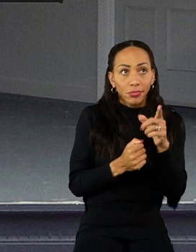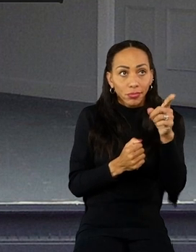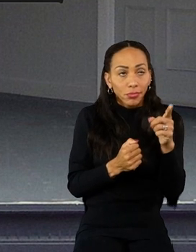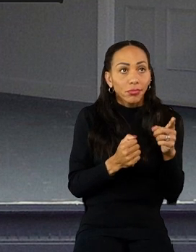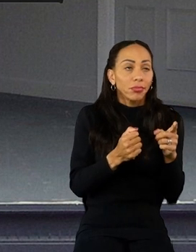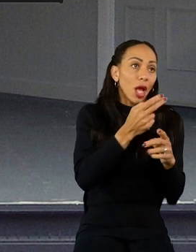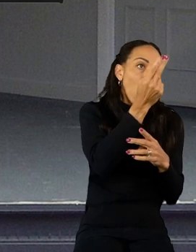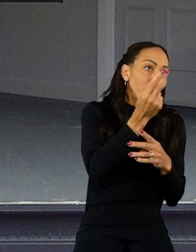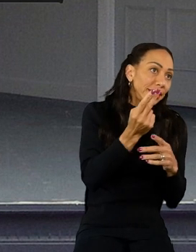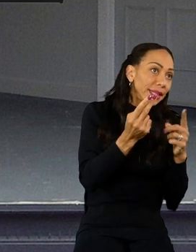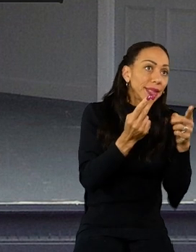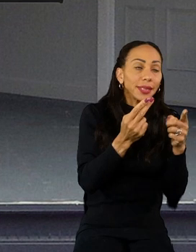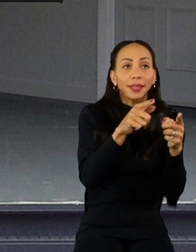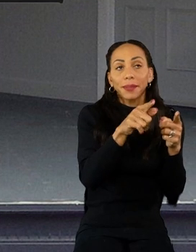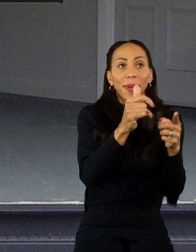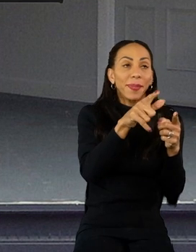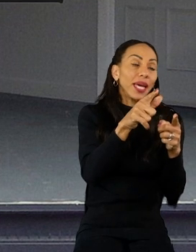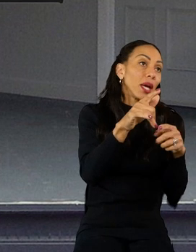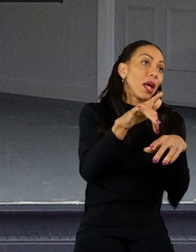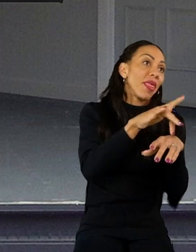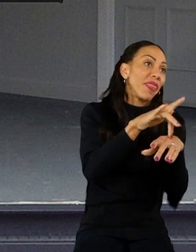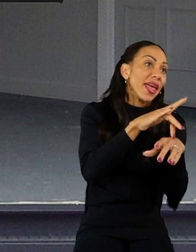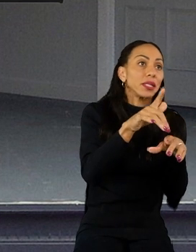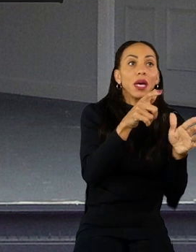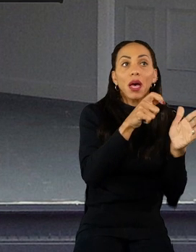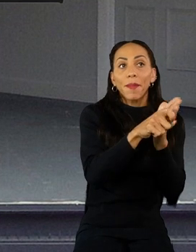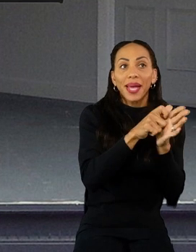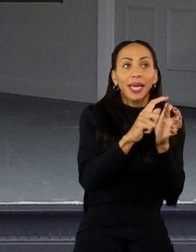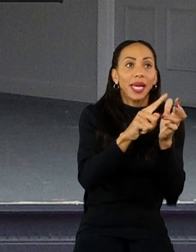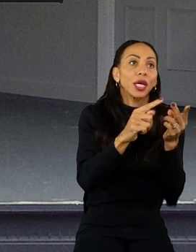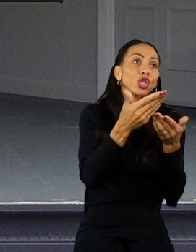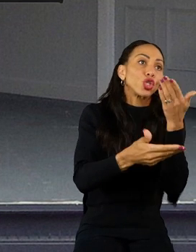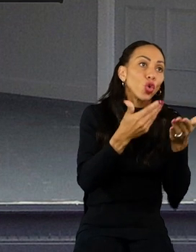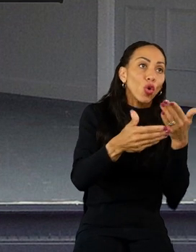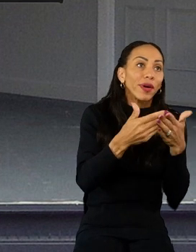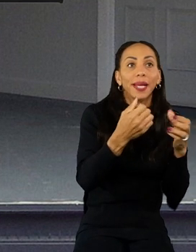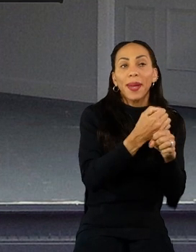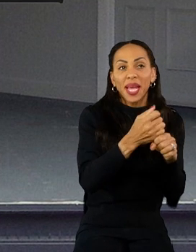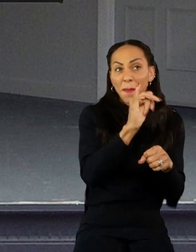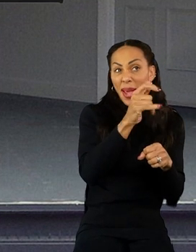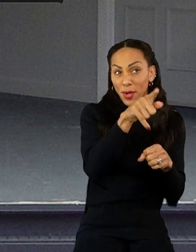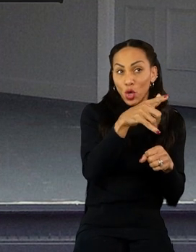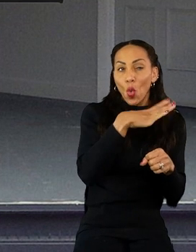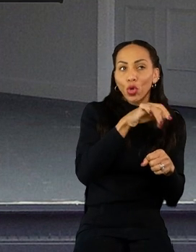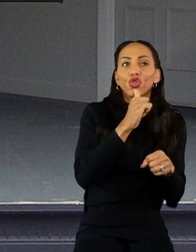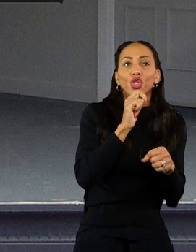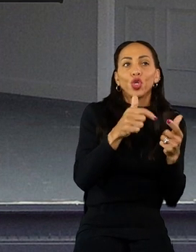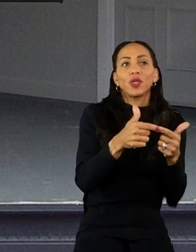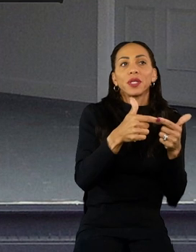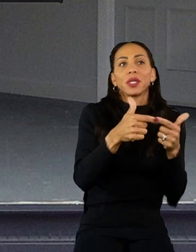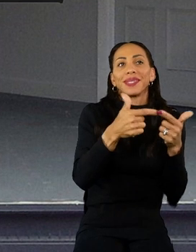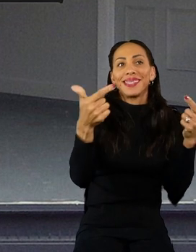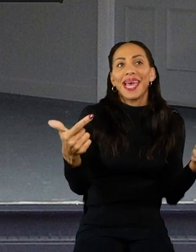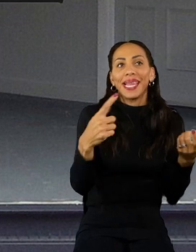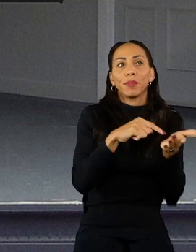artists with a different focus could interact with the project. You know, so it could be, for instance, if you're a story maker or a theatre maker, you may